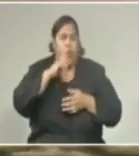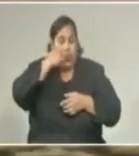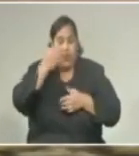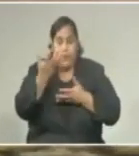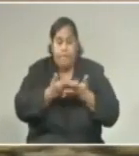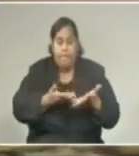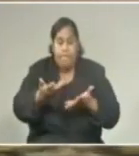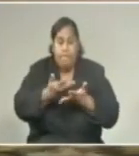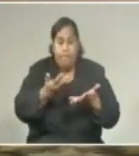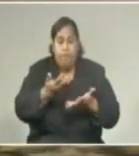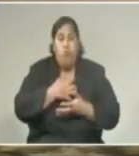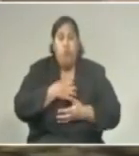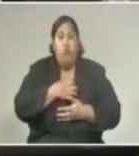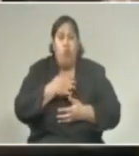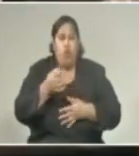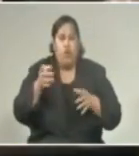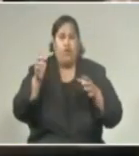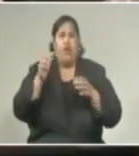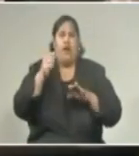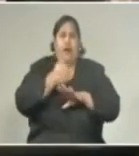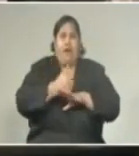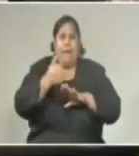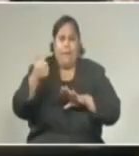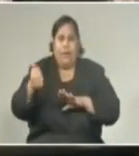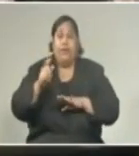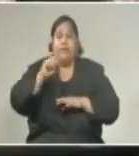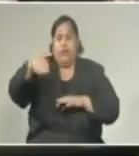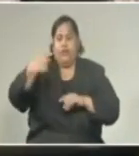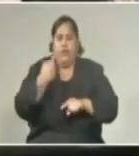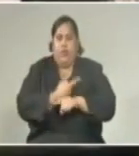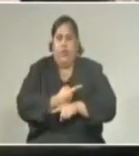this issue further with government in Parliament next week. Christiana